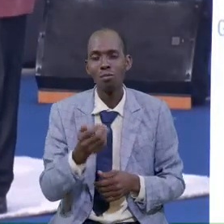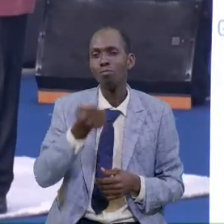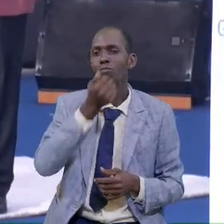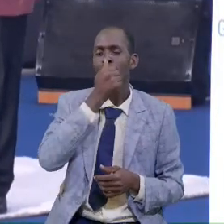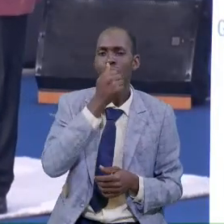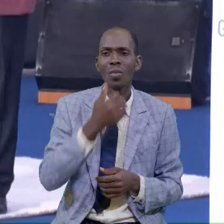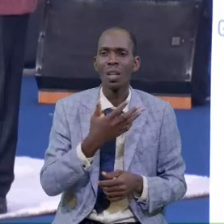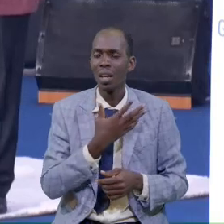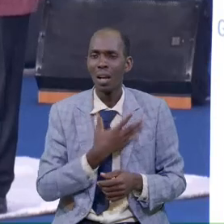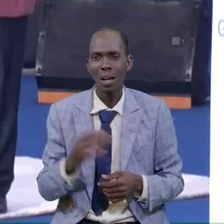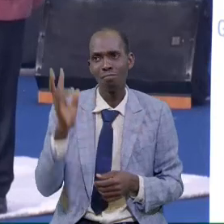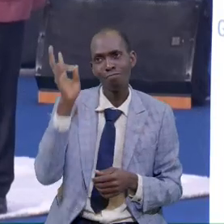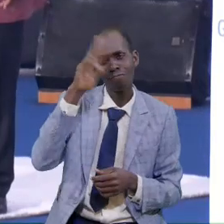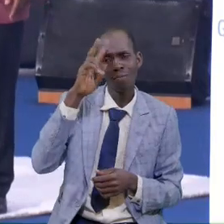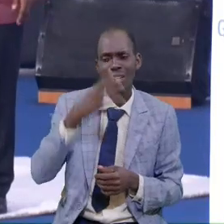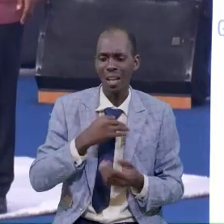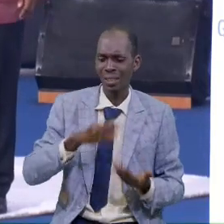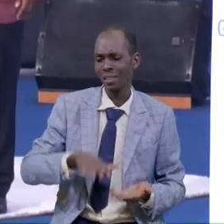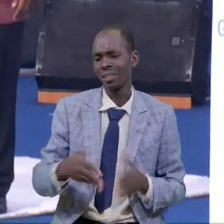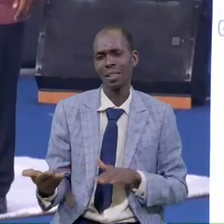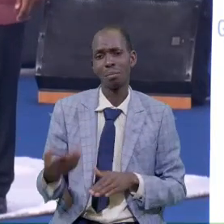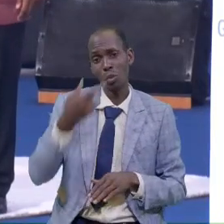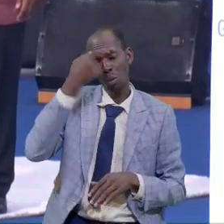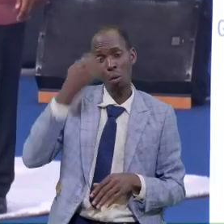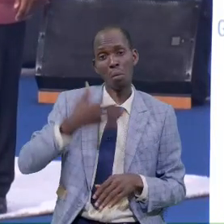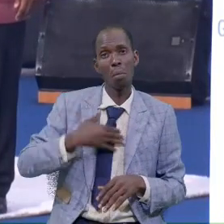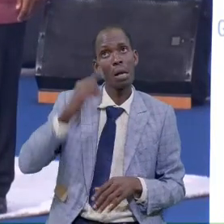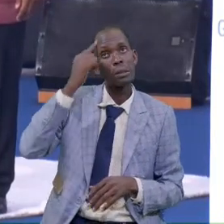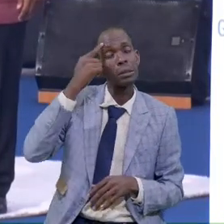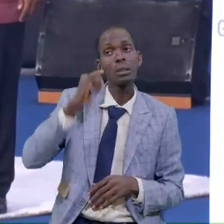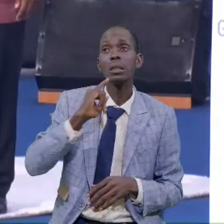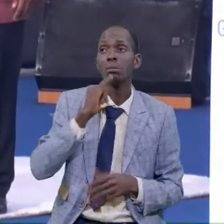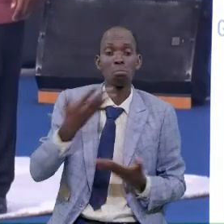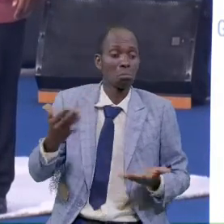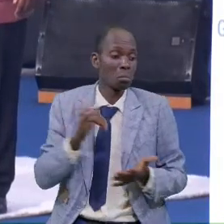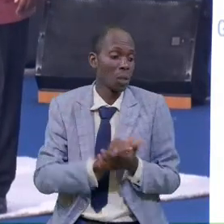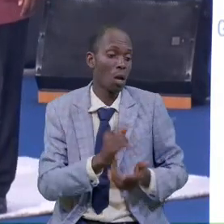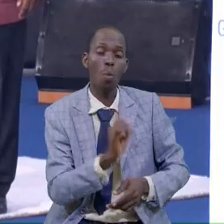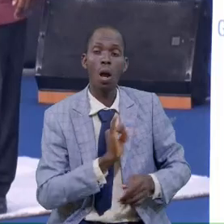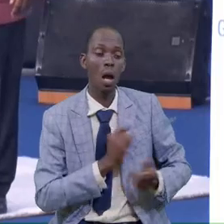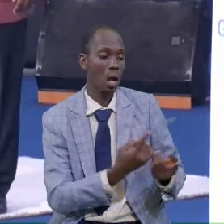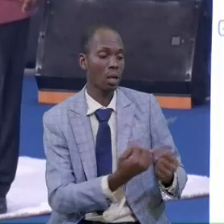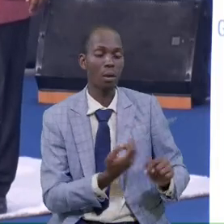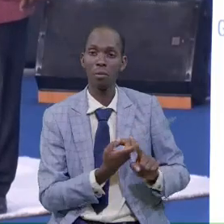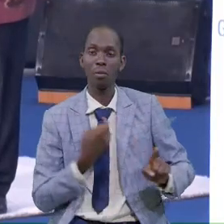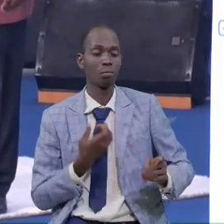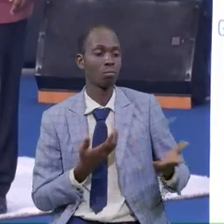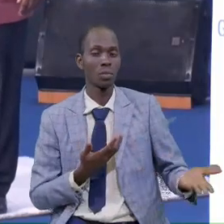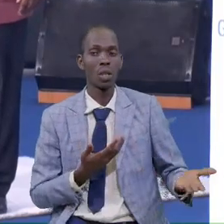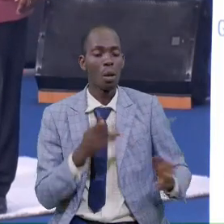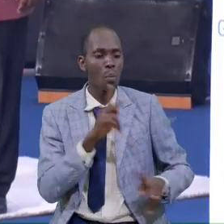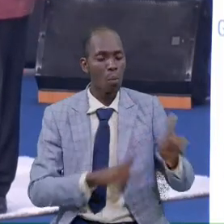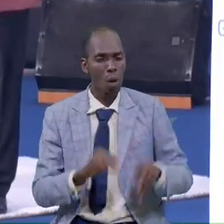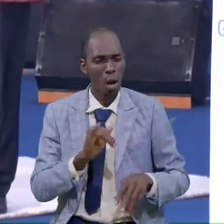because my thought is, that's the place I came from. And the people that I knew when I was much, much